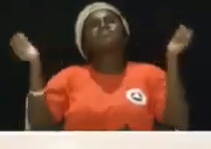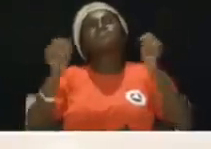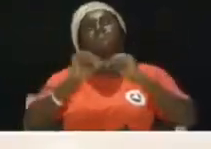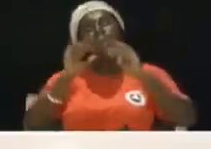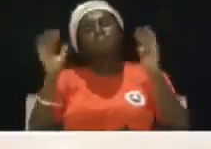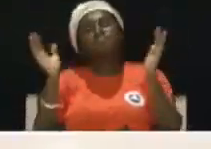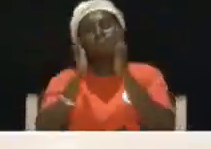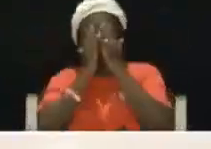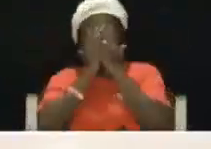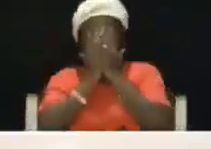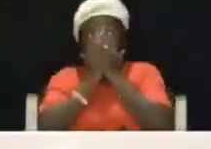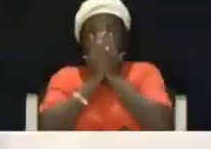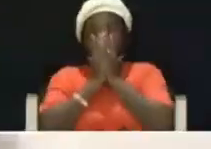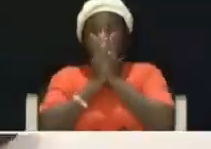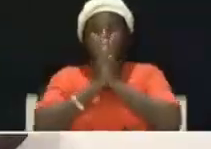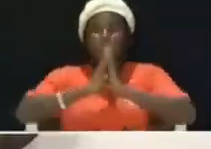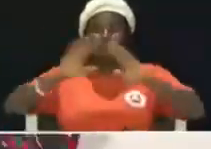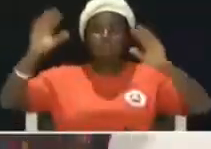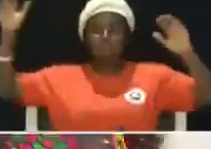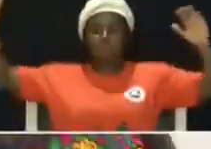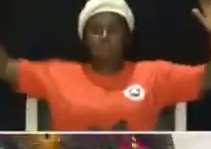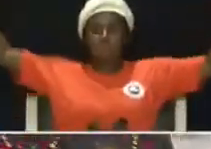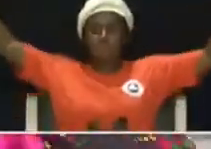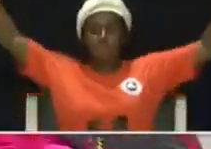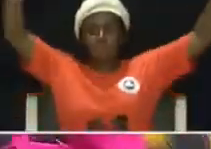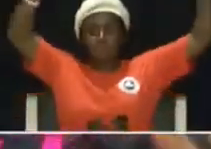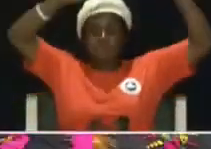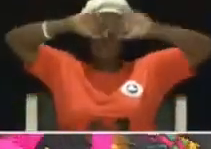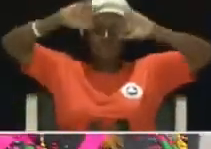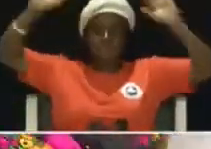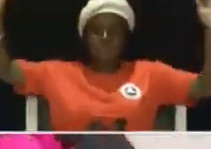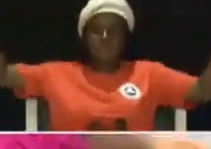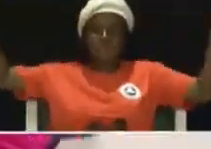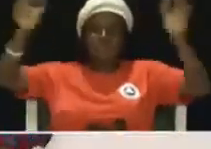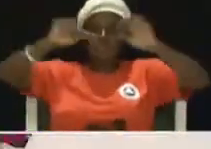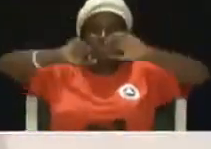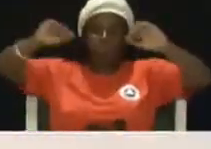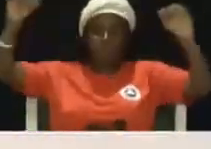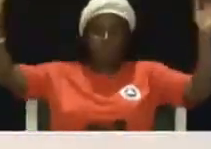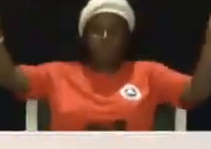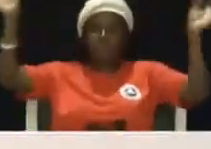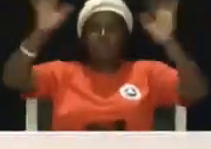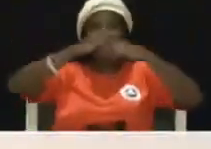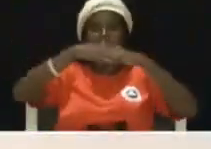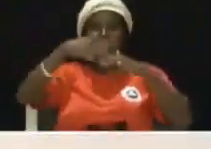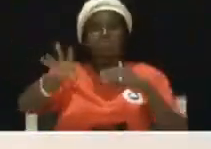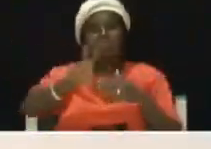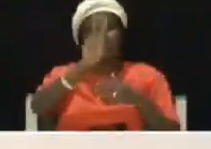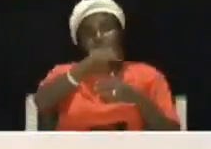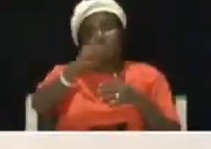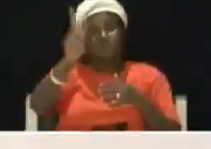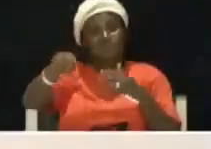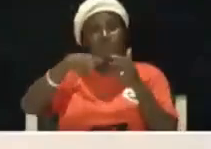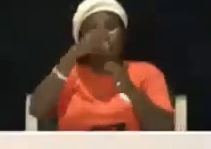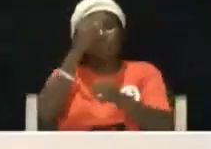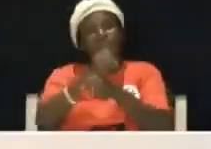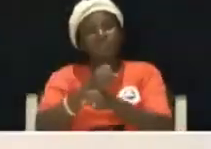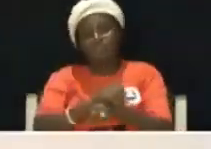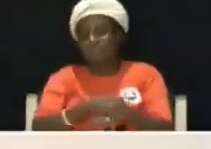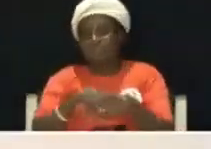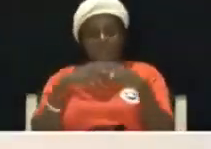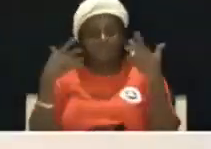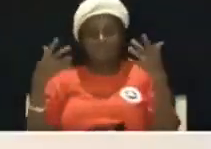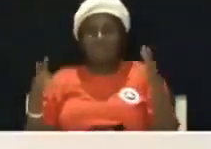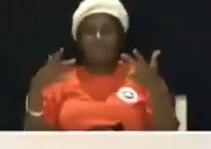the great physician, who makes the barren fruitful even after 22 years, who turns series of failures